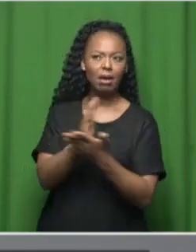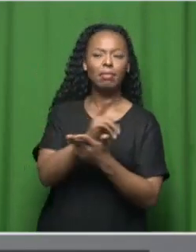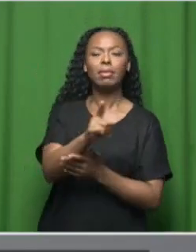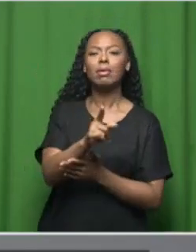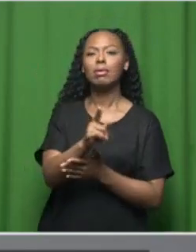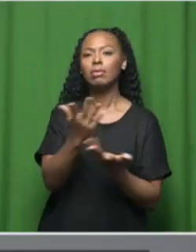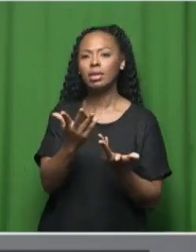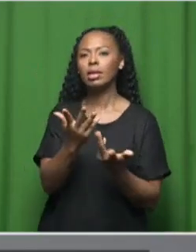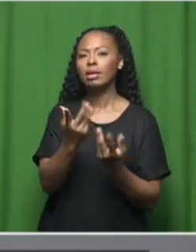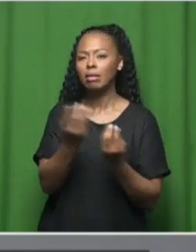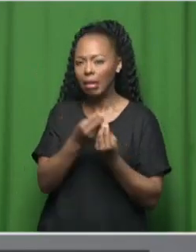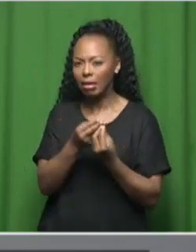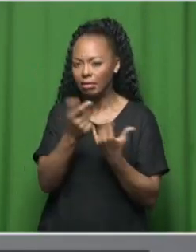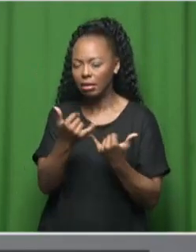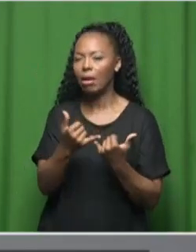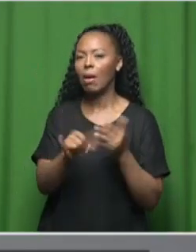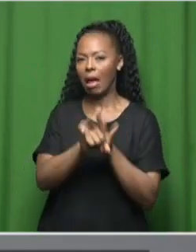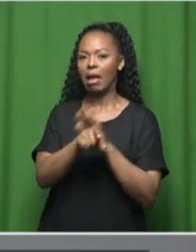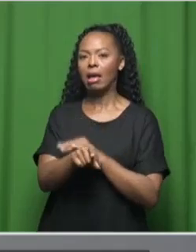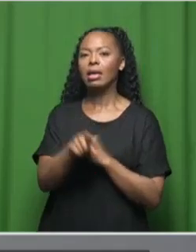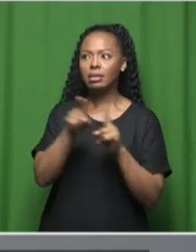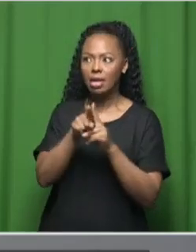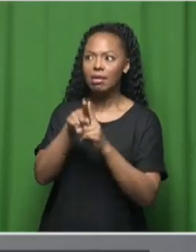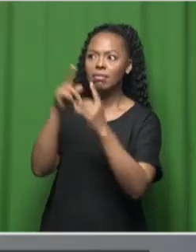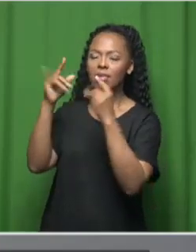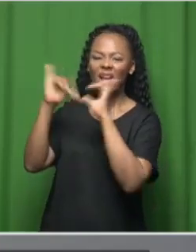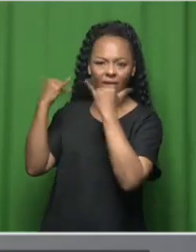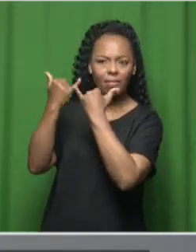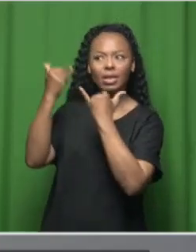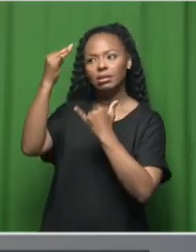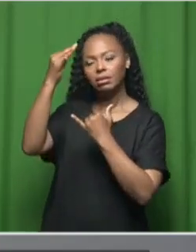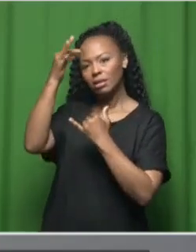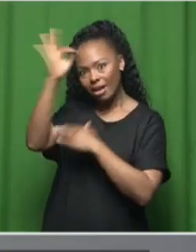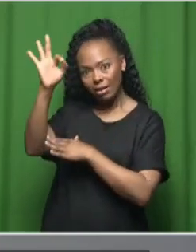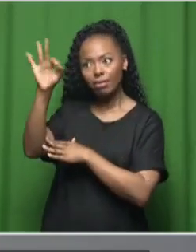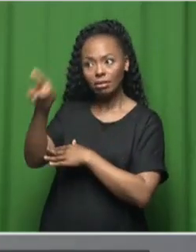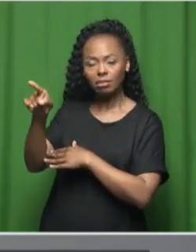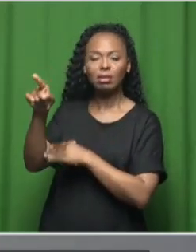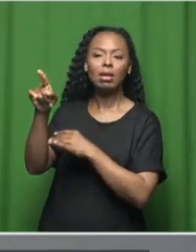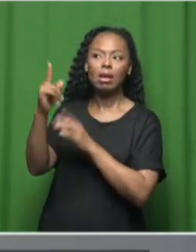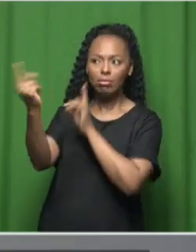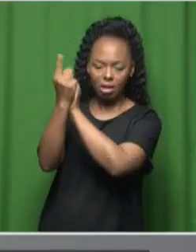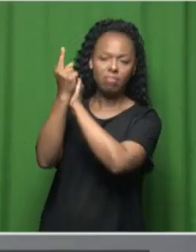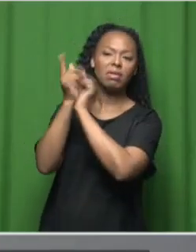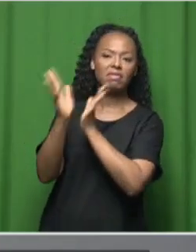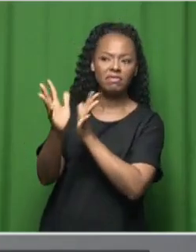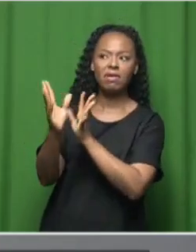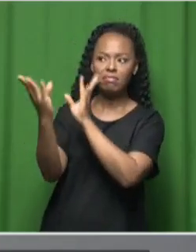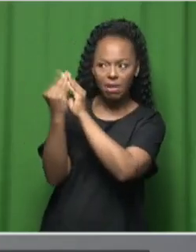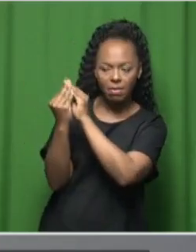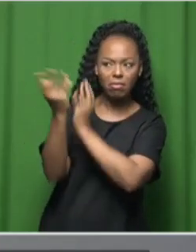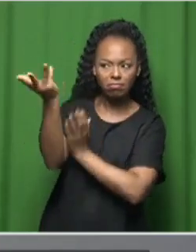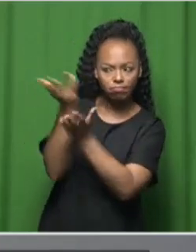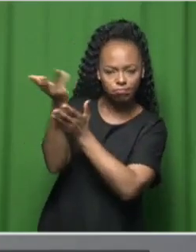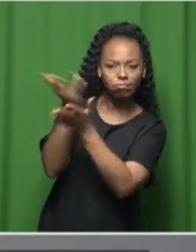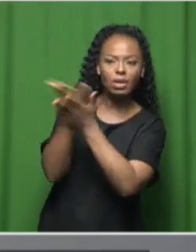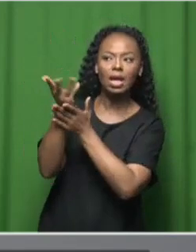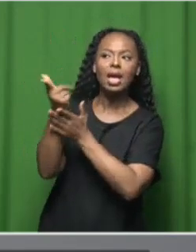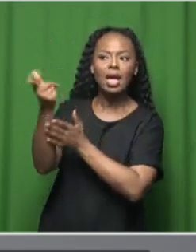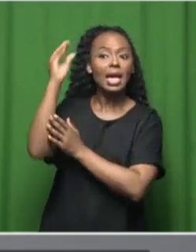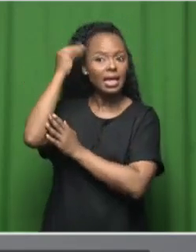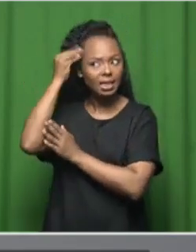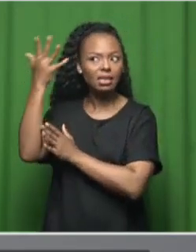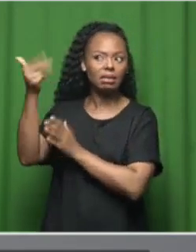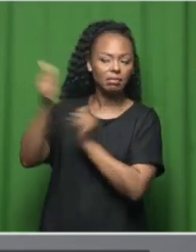reached out to government entities who are interested to being on this journey with us. So hopefully